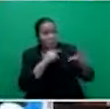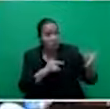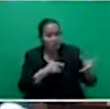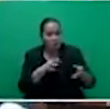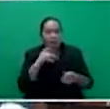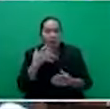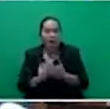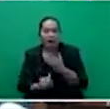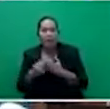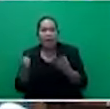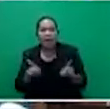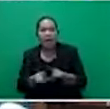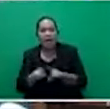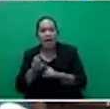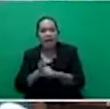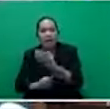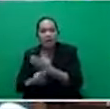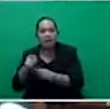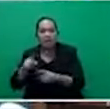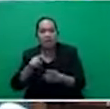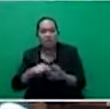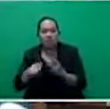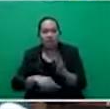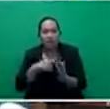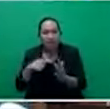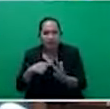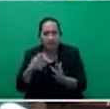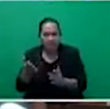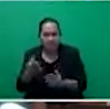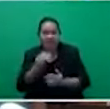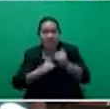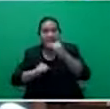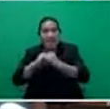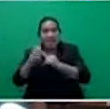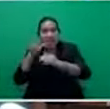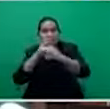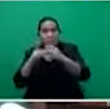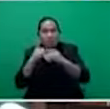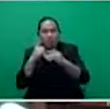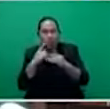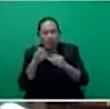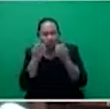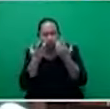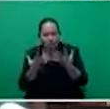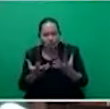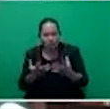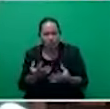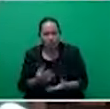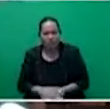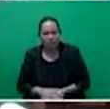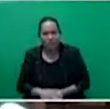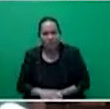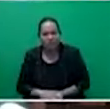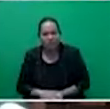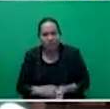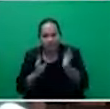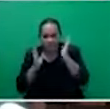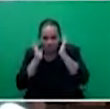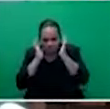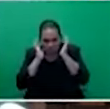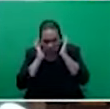Sri Lanka. The international media in our opposition is trying to portray, or some of the elements of the international media, trying to portray the Sri